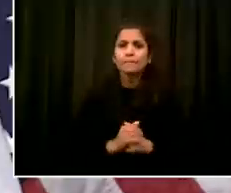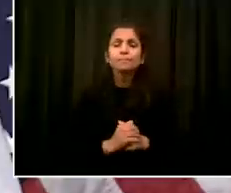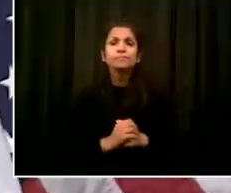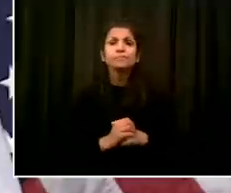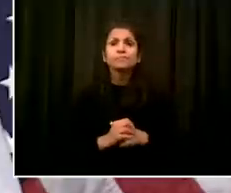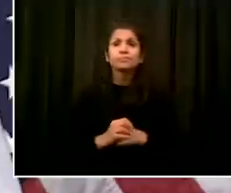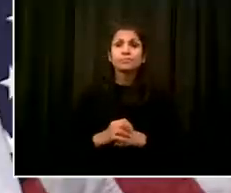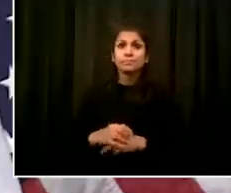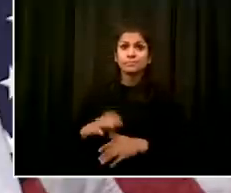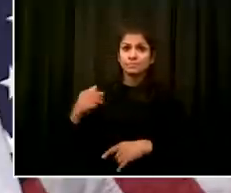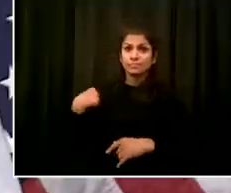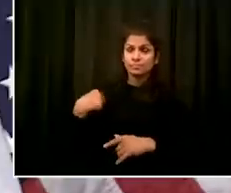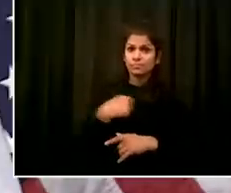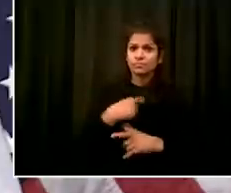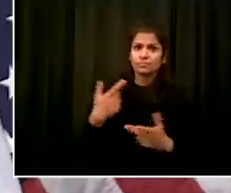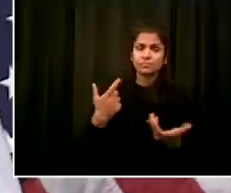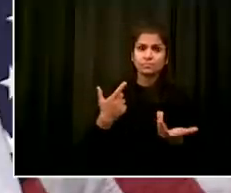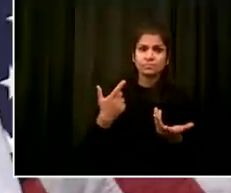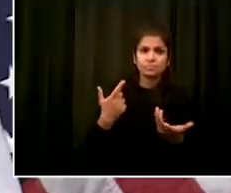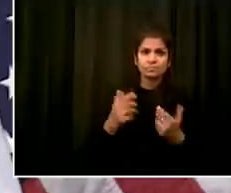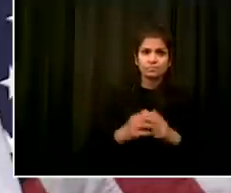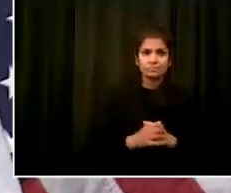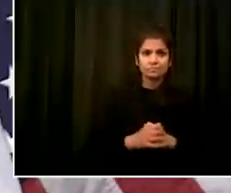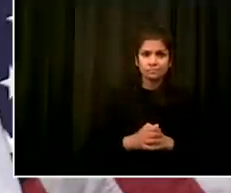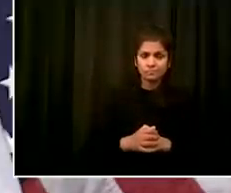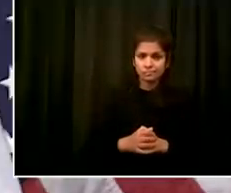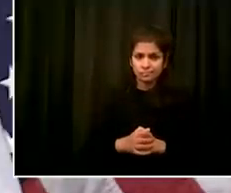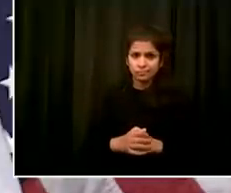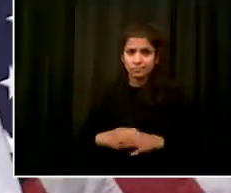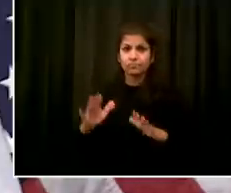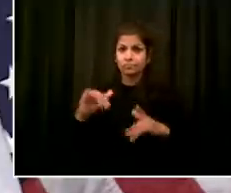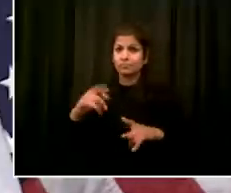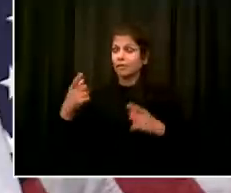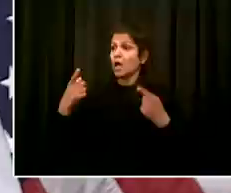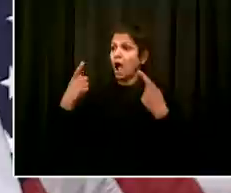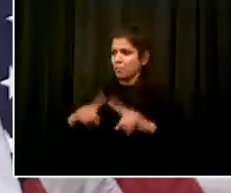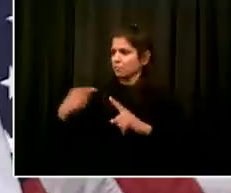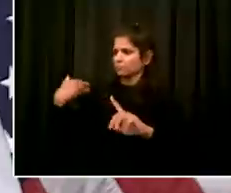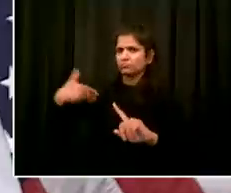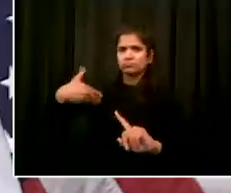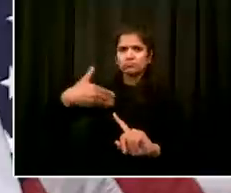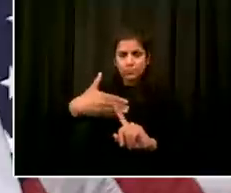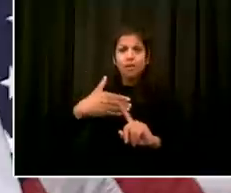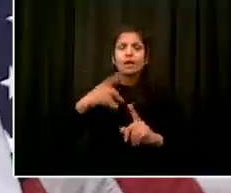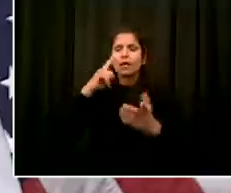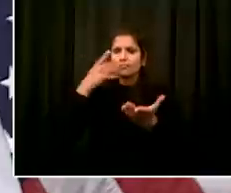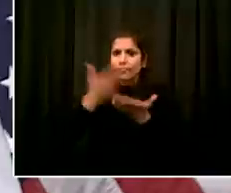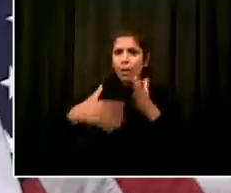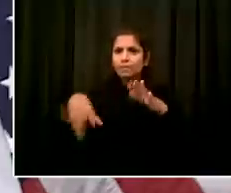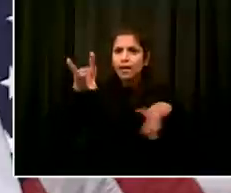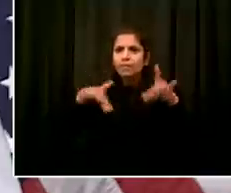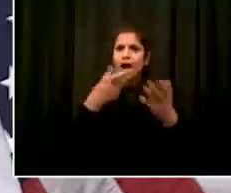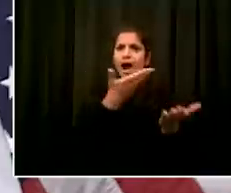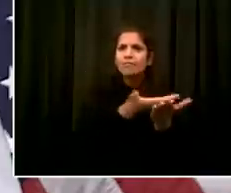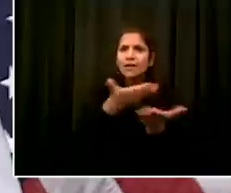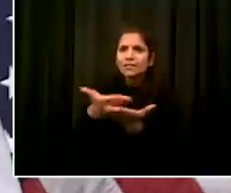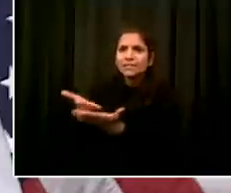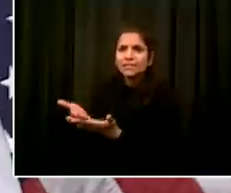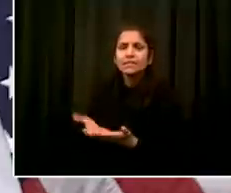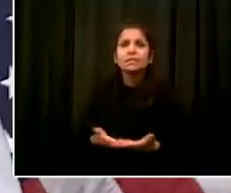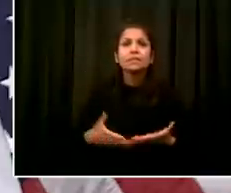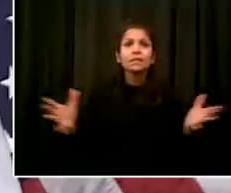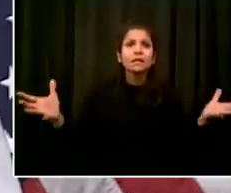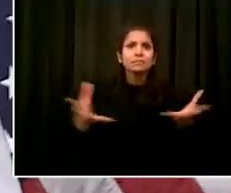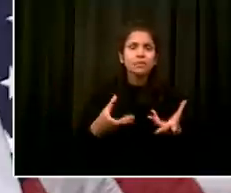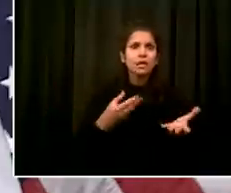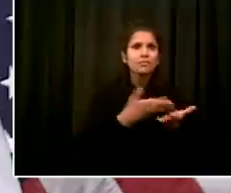everyone understands, there's some information that's not yet providable because of security issues. But unquestionably, we are seeing